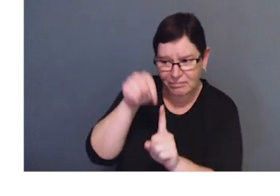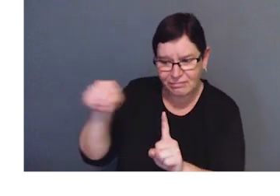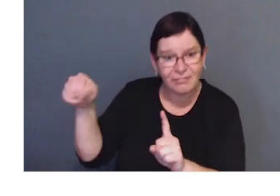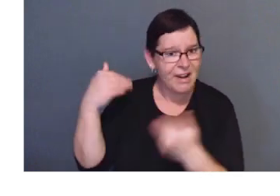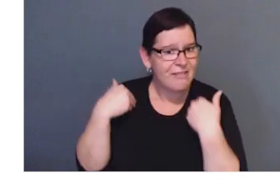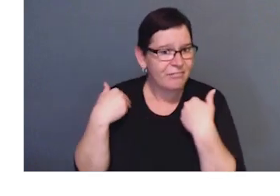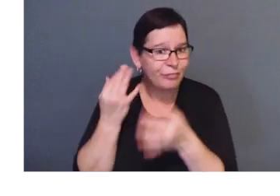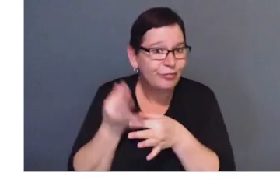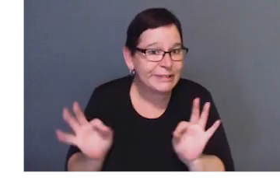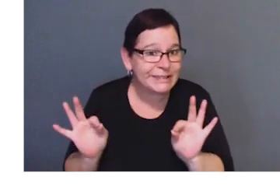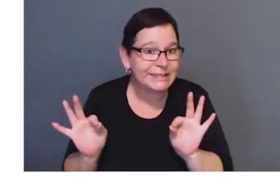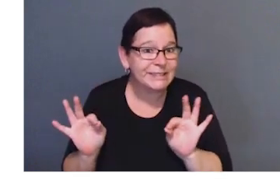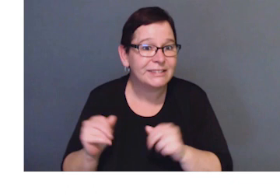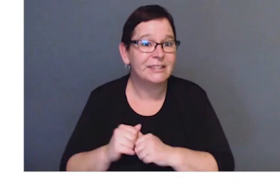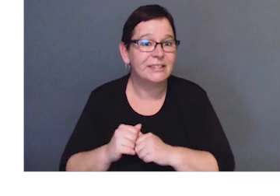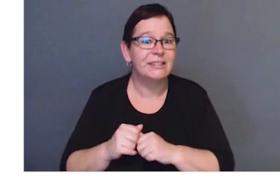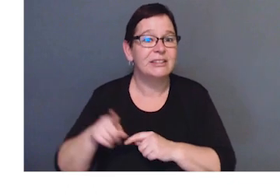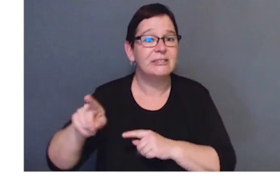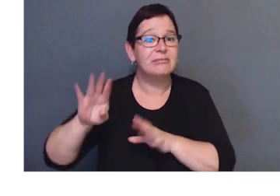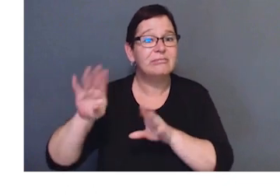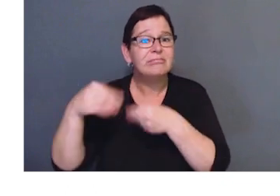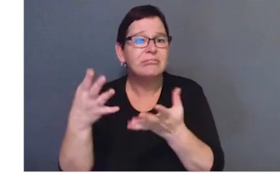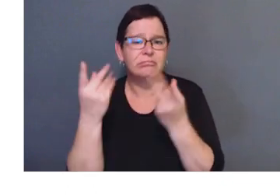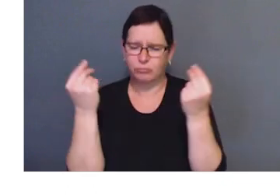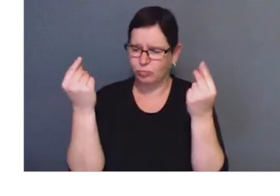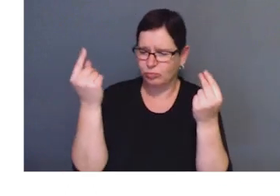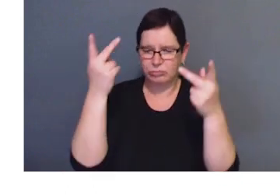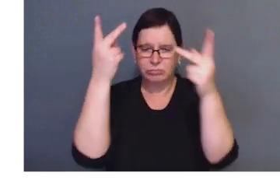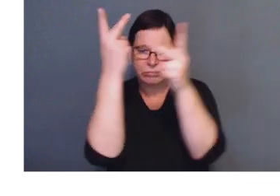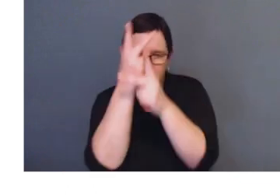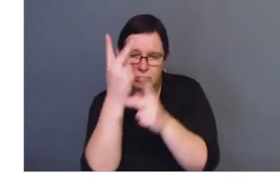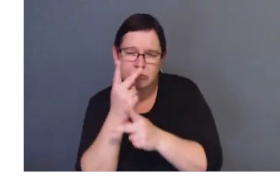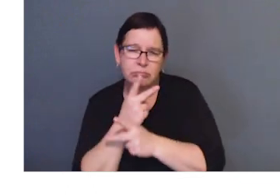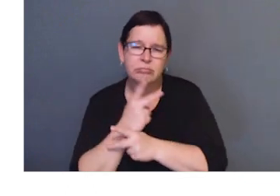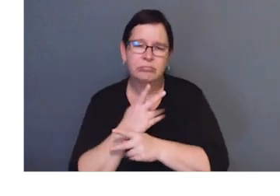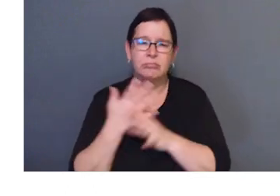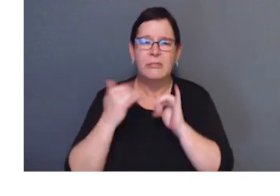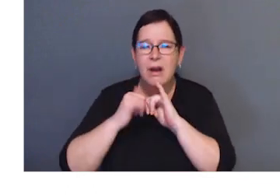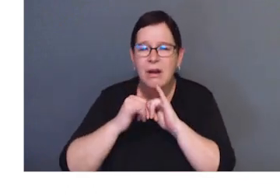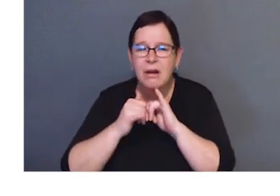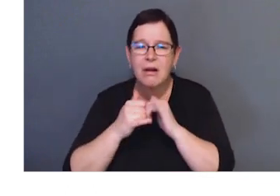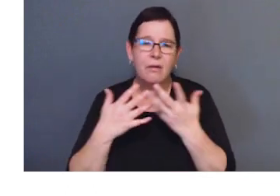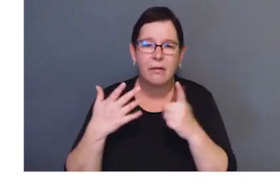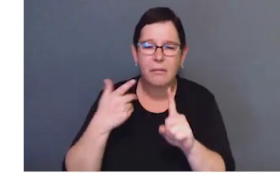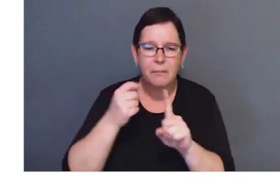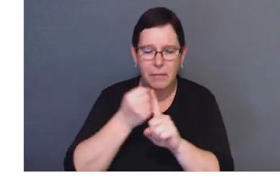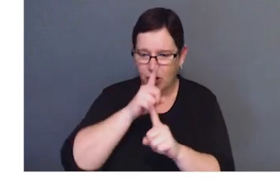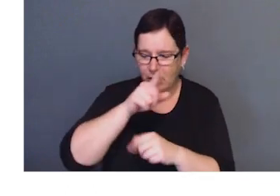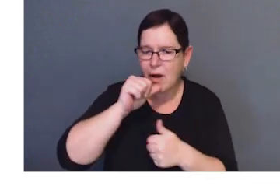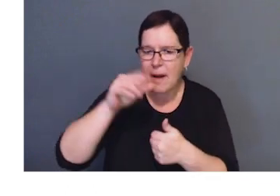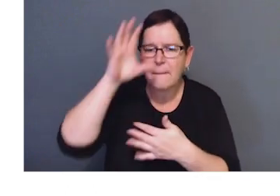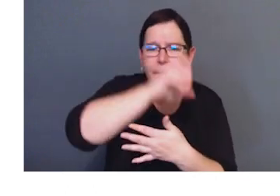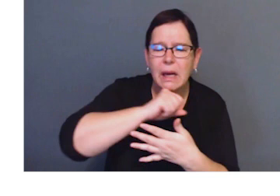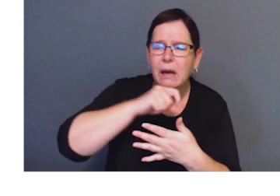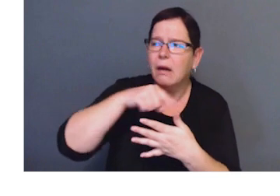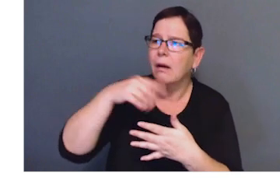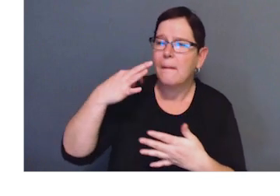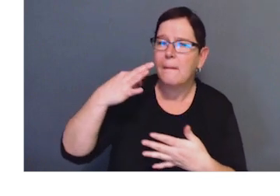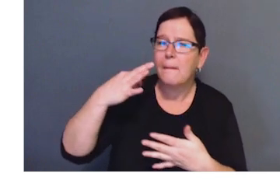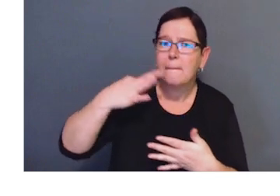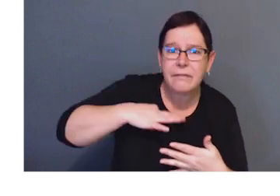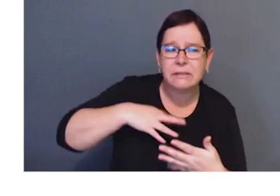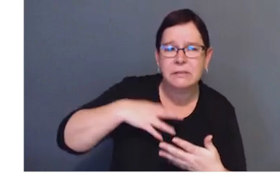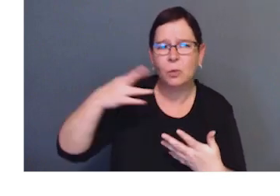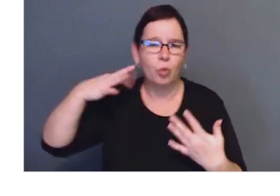it helps make sure you don't miss out on any benefits and credits. Make sure to also sign up for direct deposit, so if you're eligible for